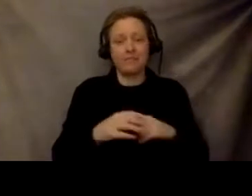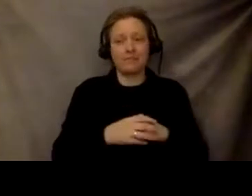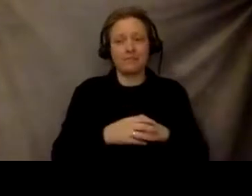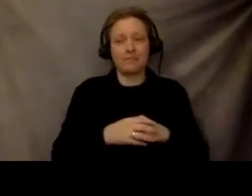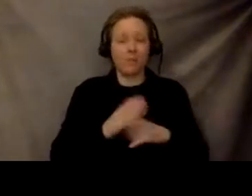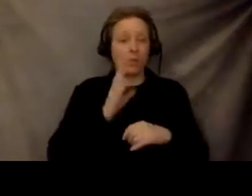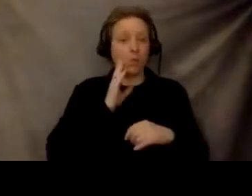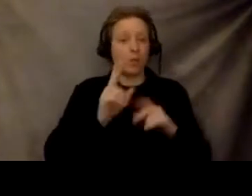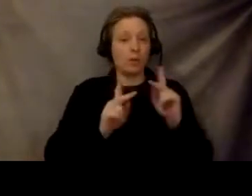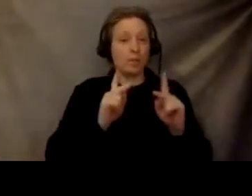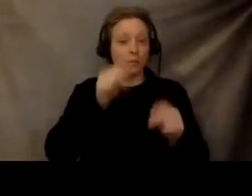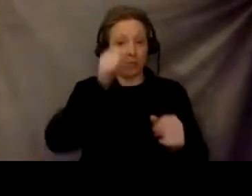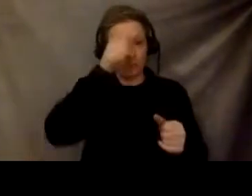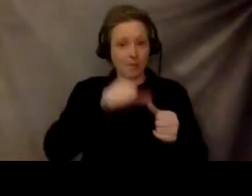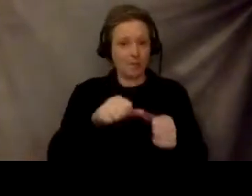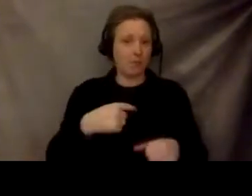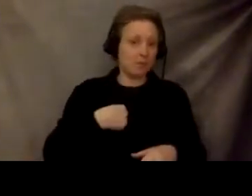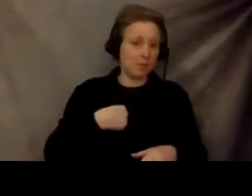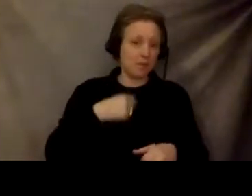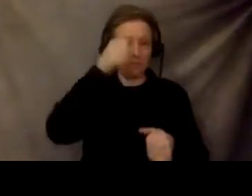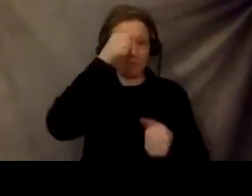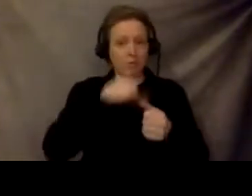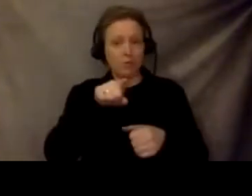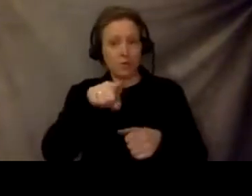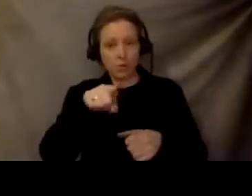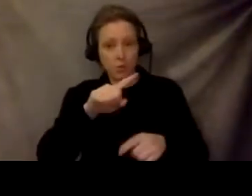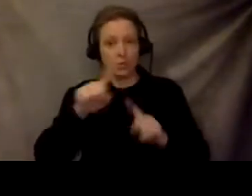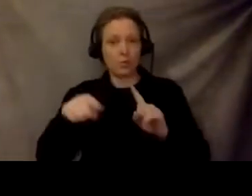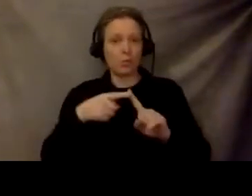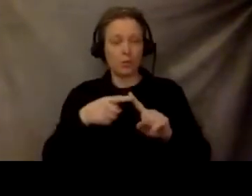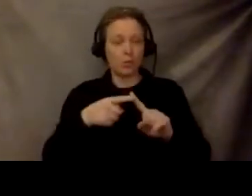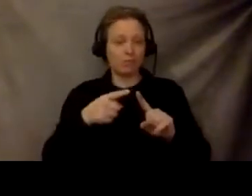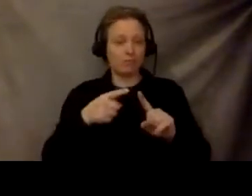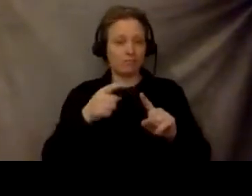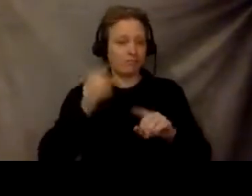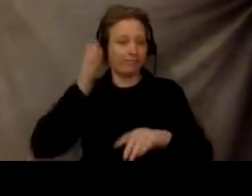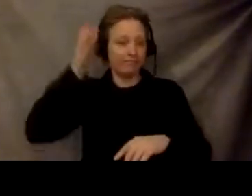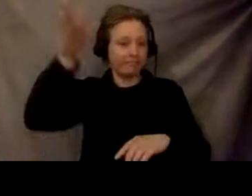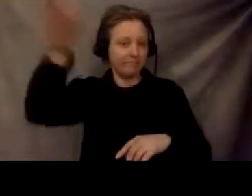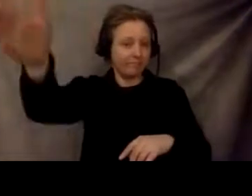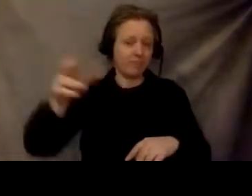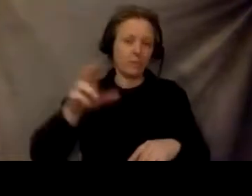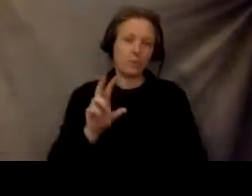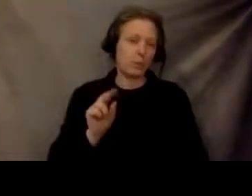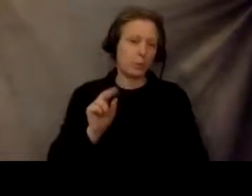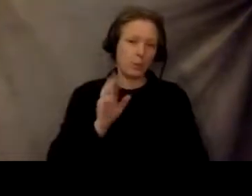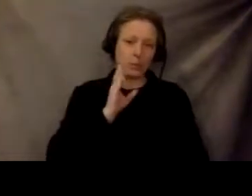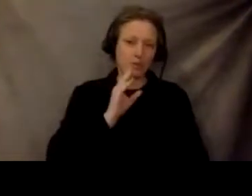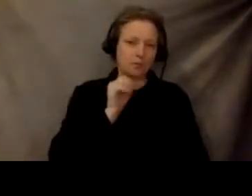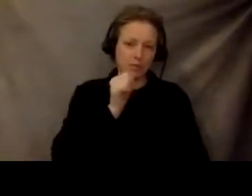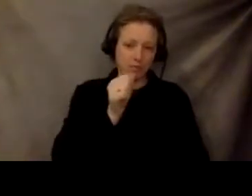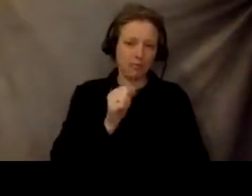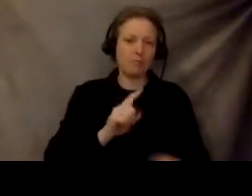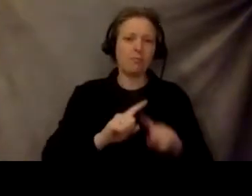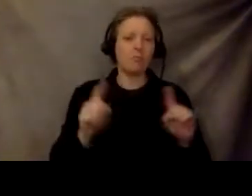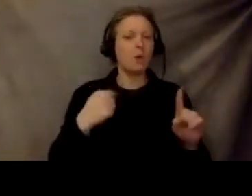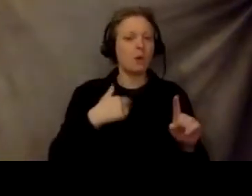No. But that's not the point. I mean, we're just a small piece of the mortar between the bricks, or the